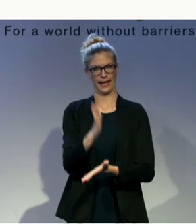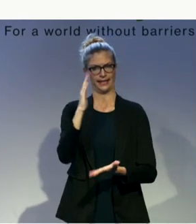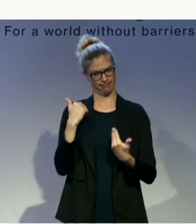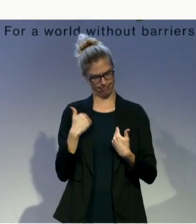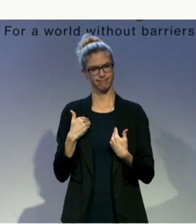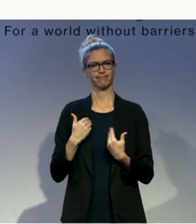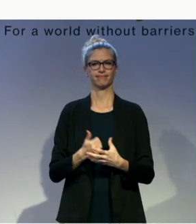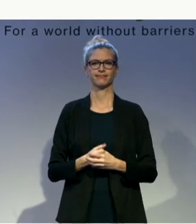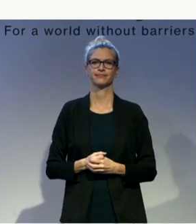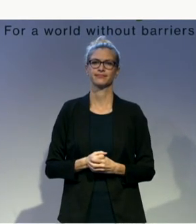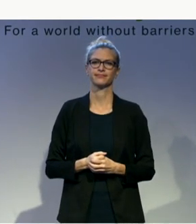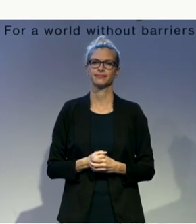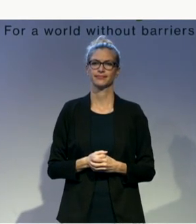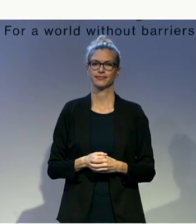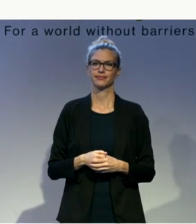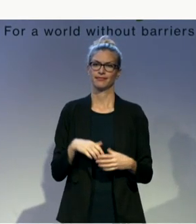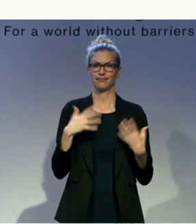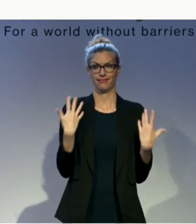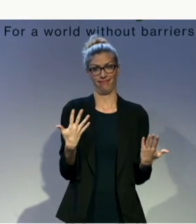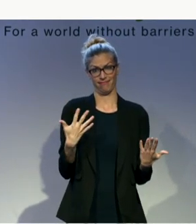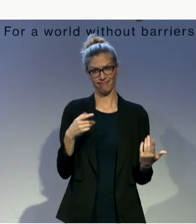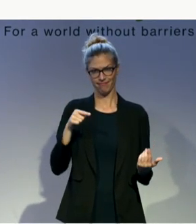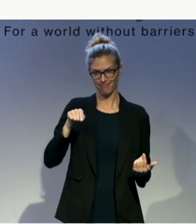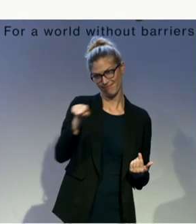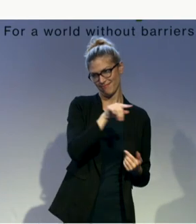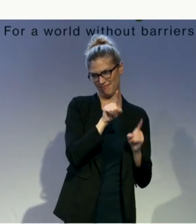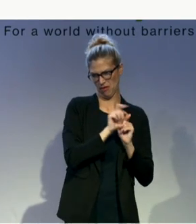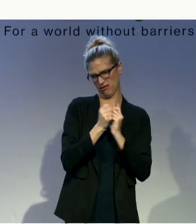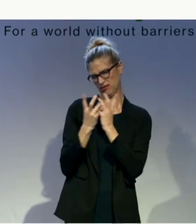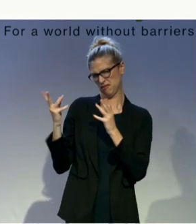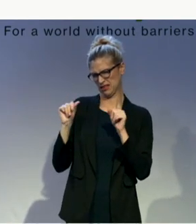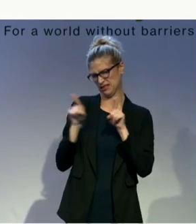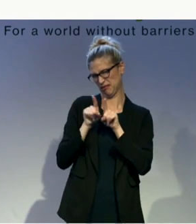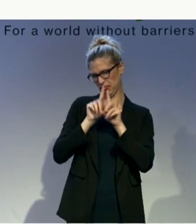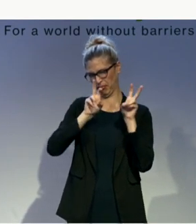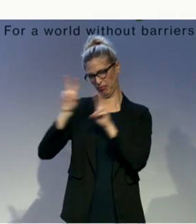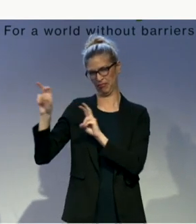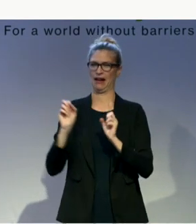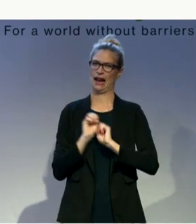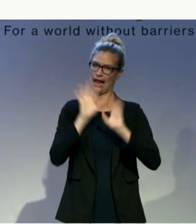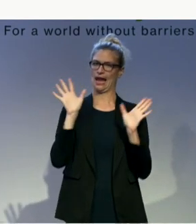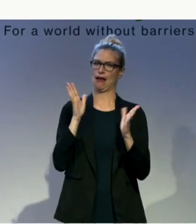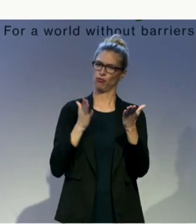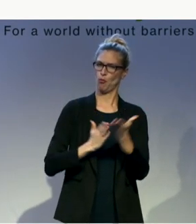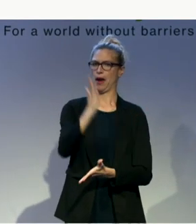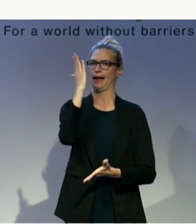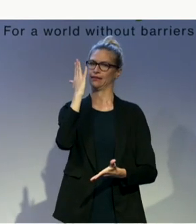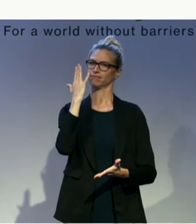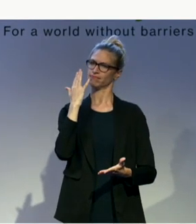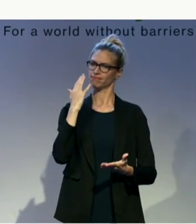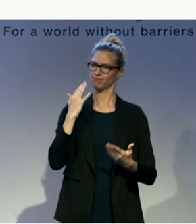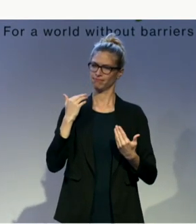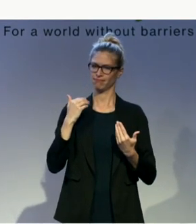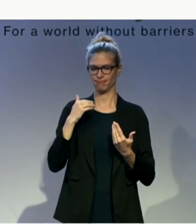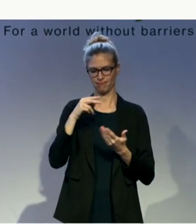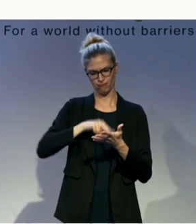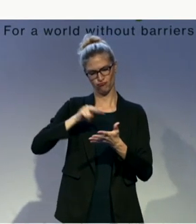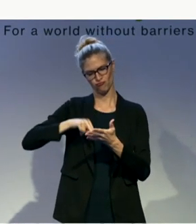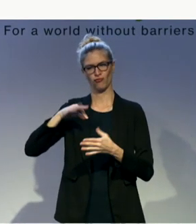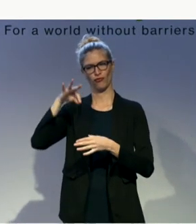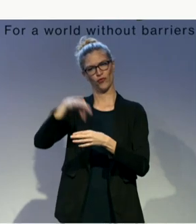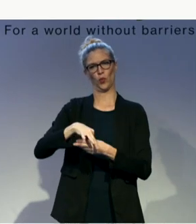the presentations. Please follow me to this corner again. Thank you. And a little bit down.